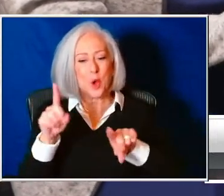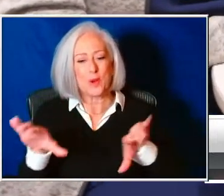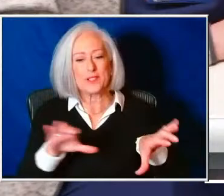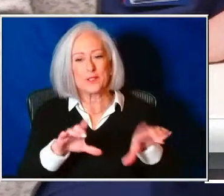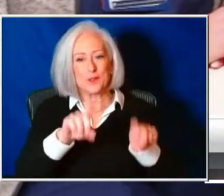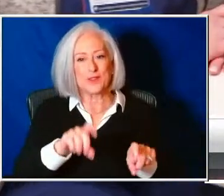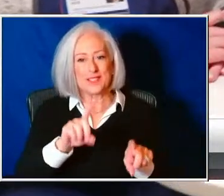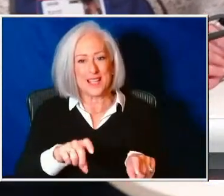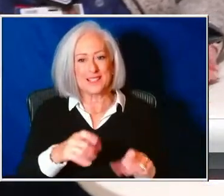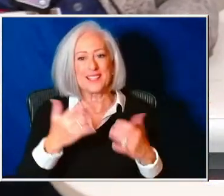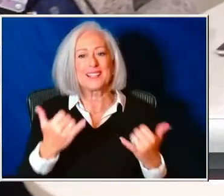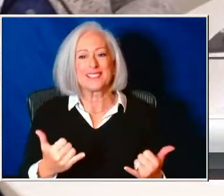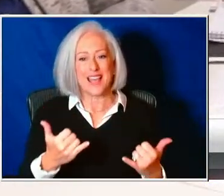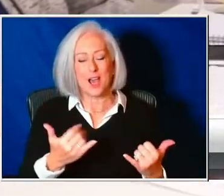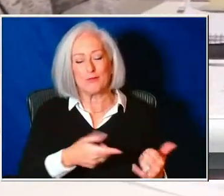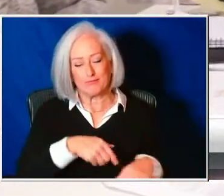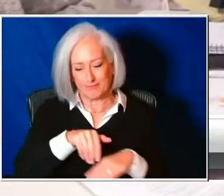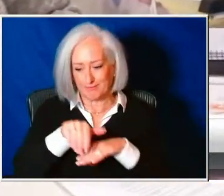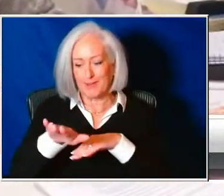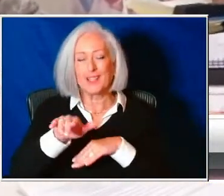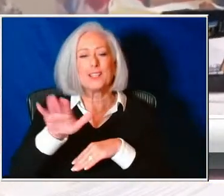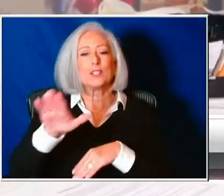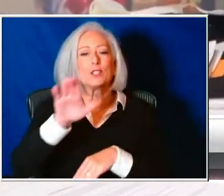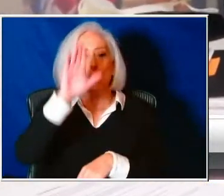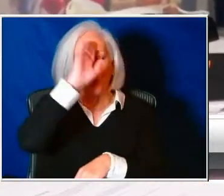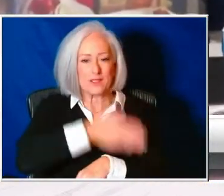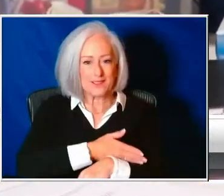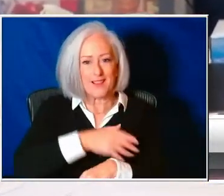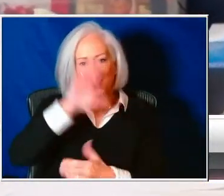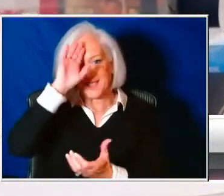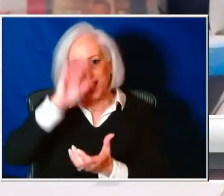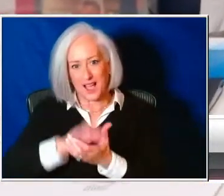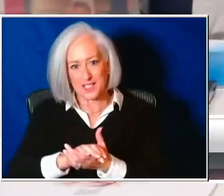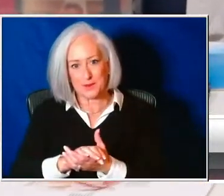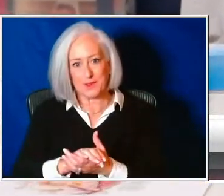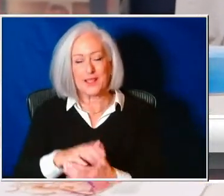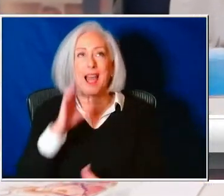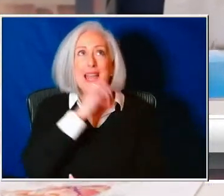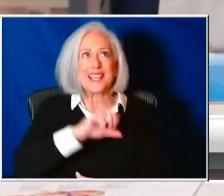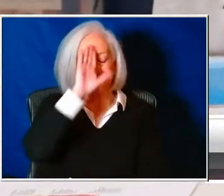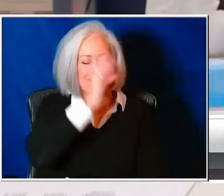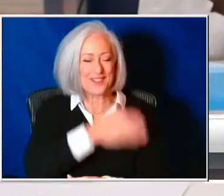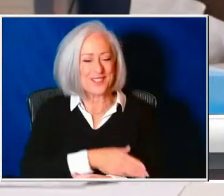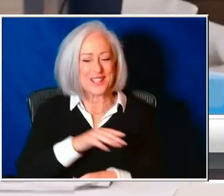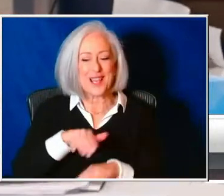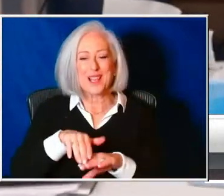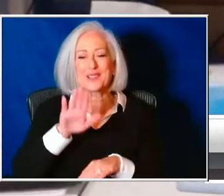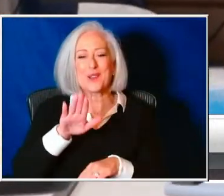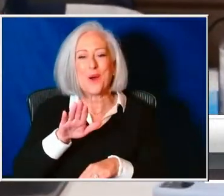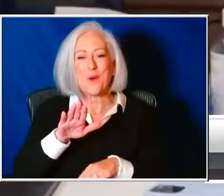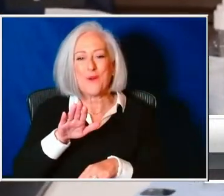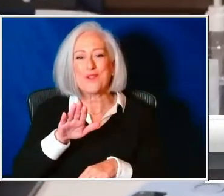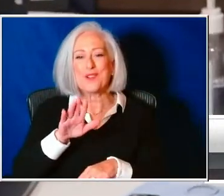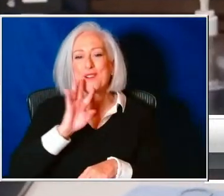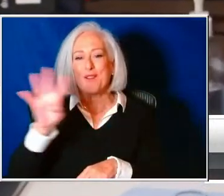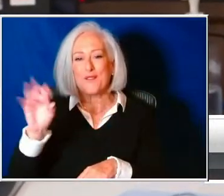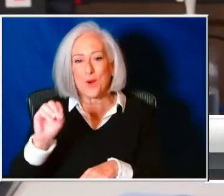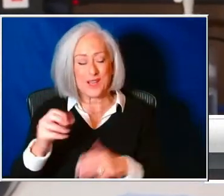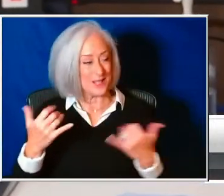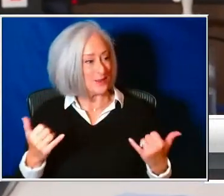husbands and your sons and, well, yeah, if they're in their 40s or older, and get it done. And I'm going to celebrate today